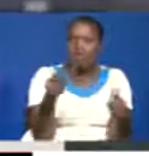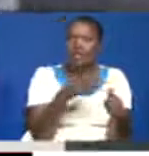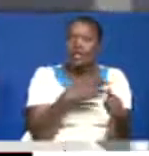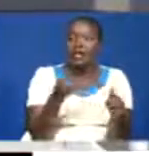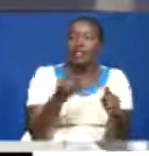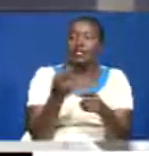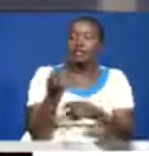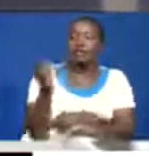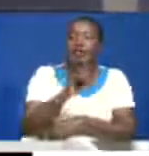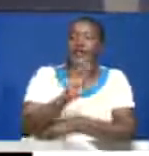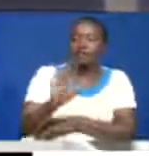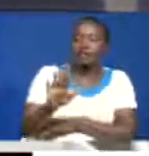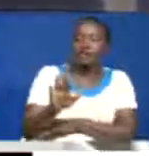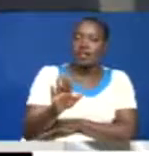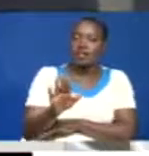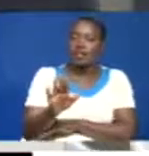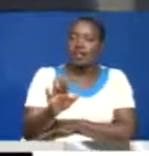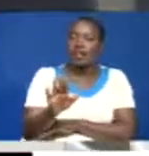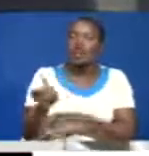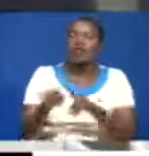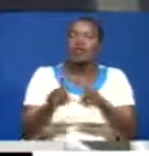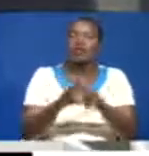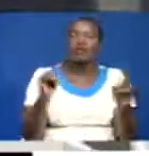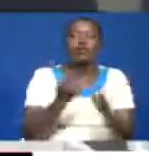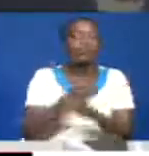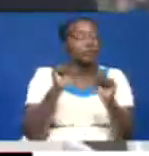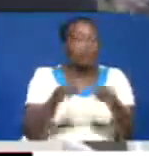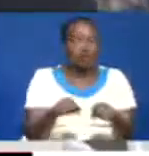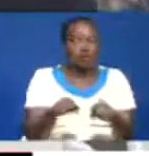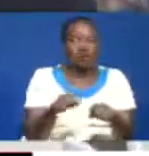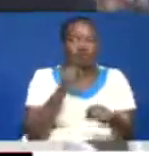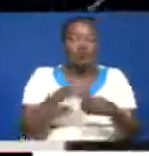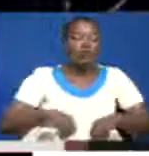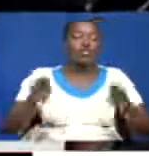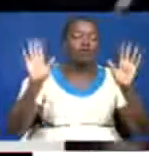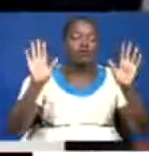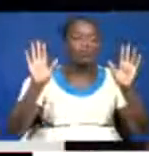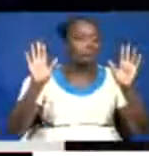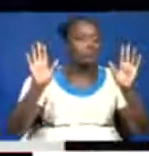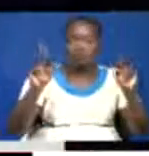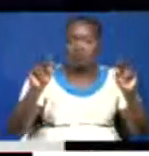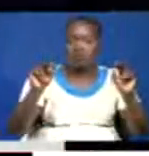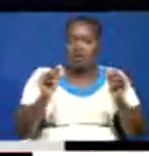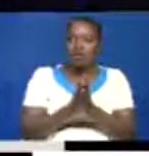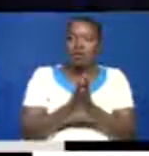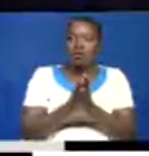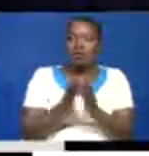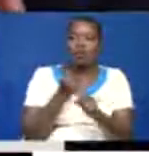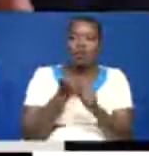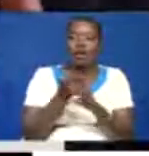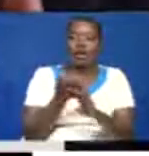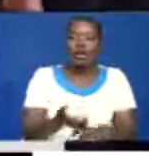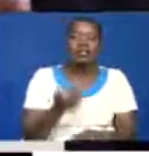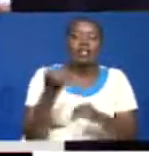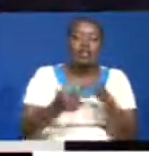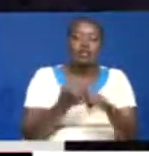days that are remaining can also make a difference. So don't give up, still push up until the last minute.